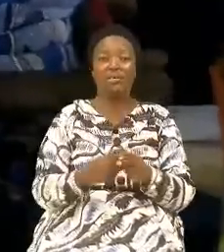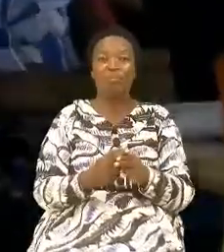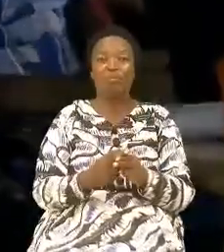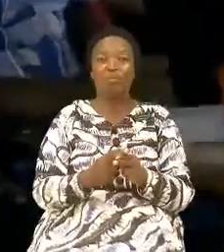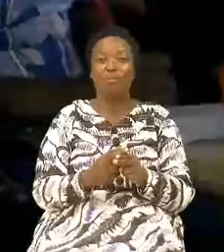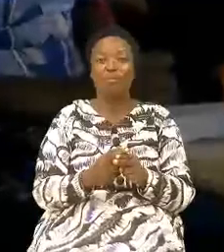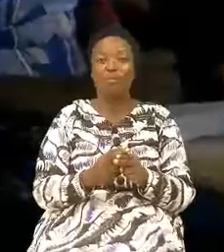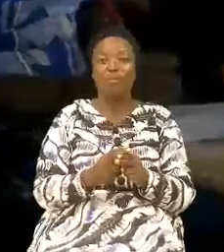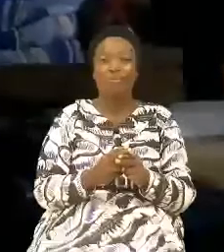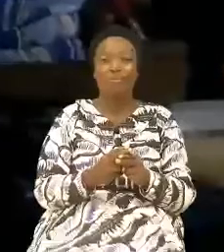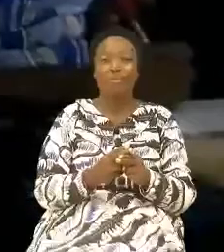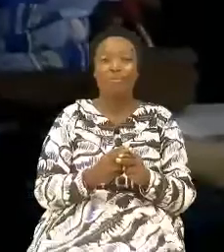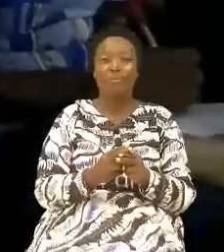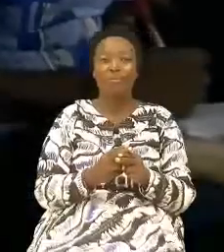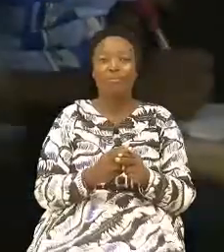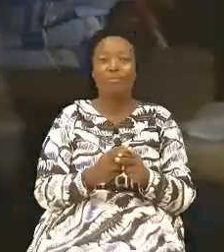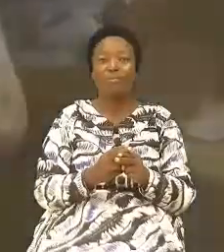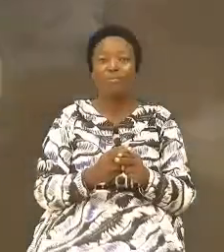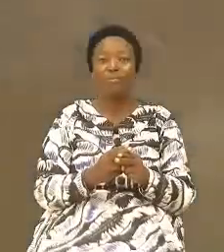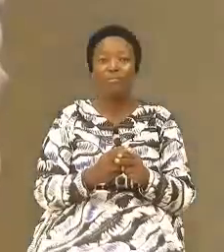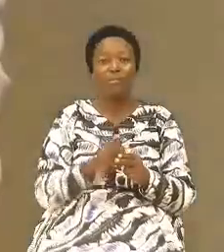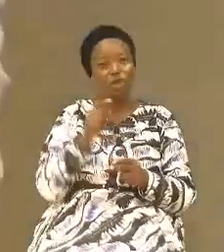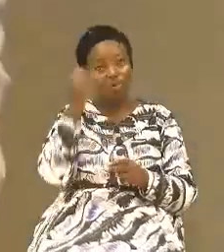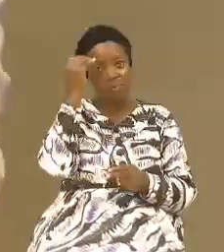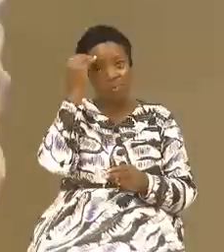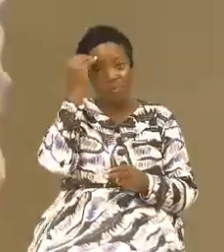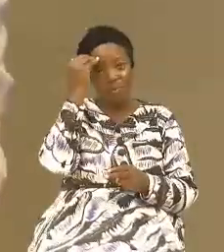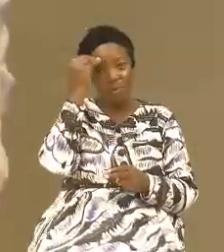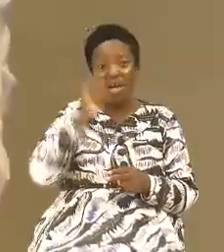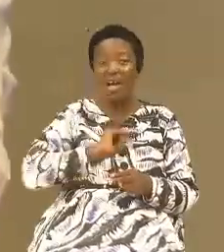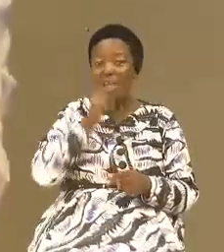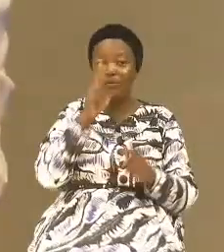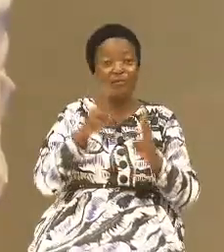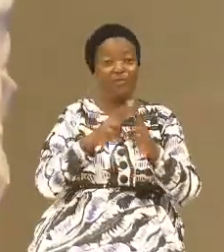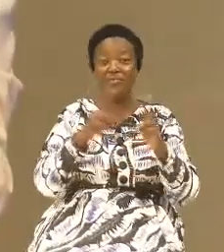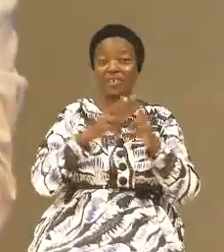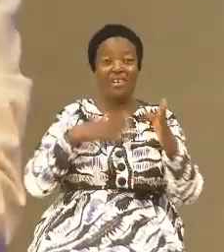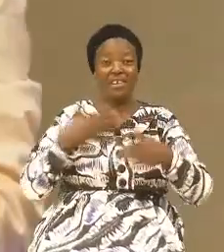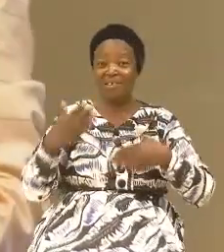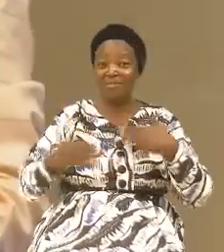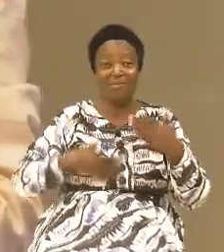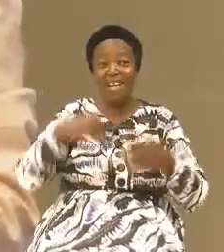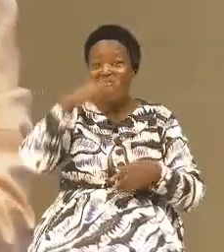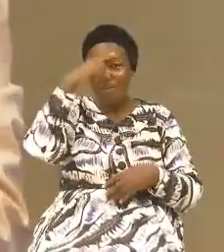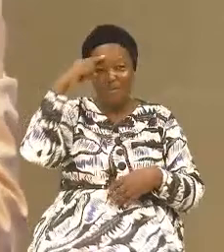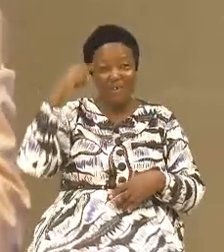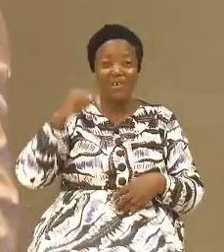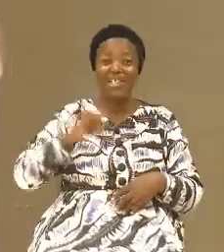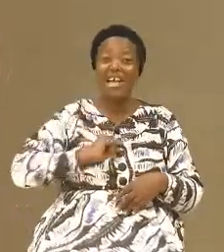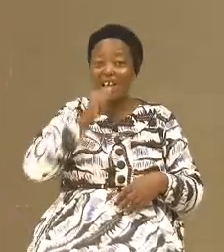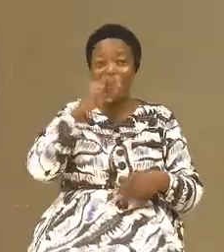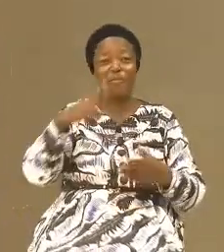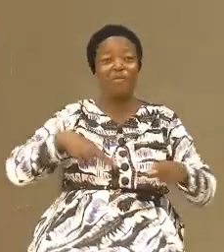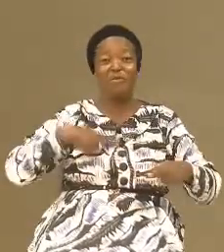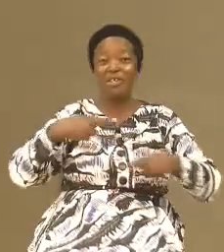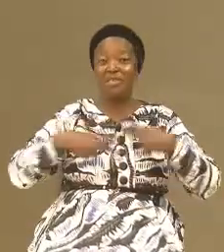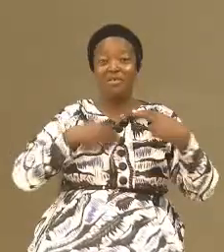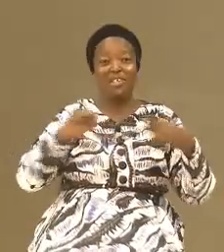name. You know, I'm so excited because I'm rejoicing for